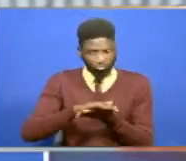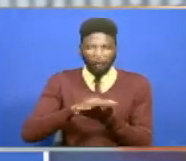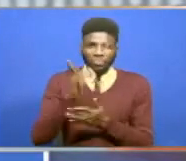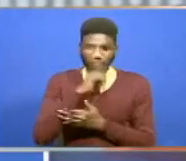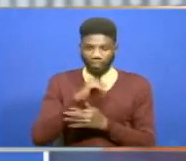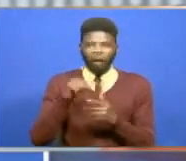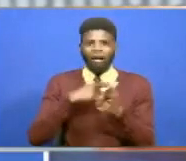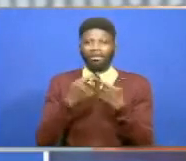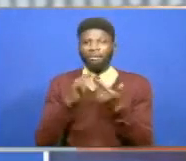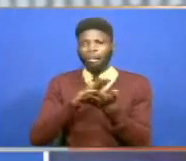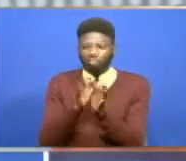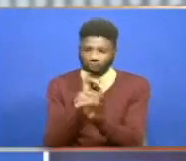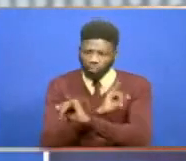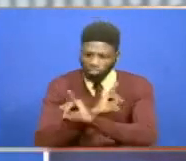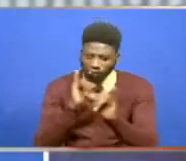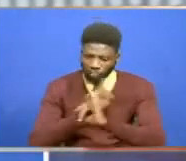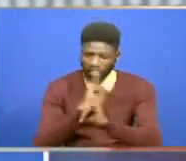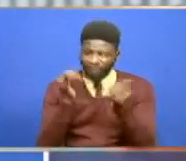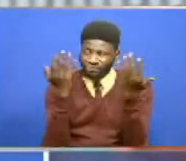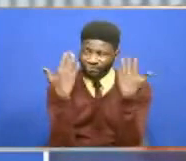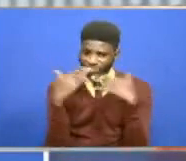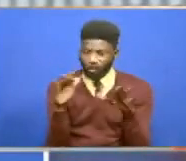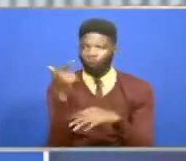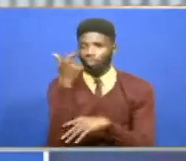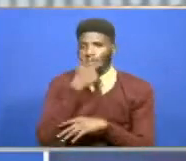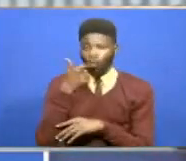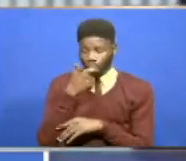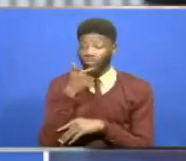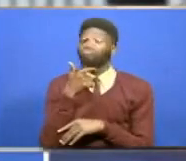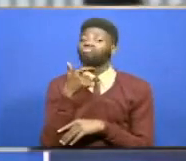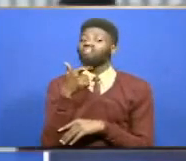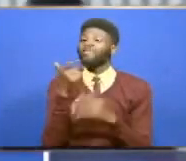refining. From oil refining,